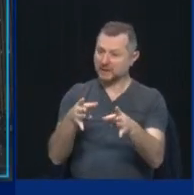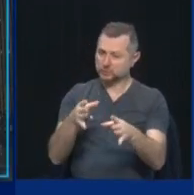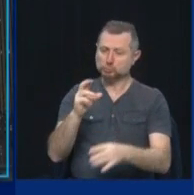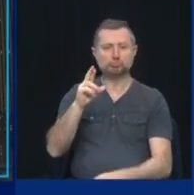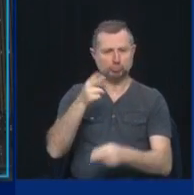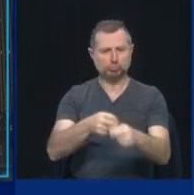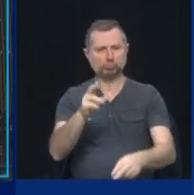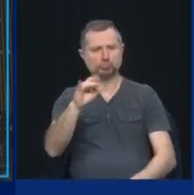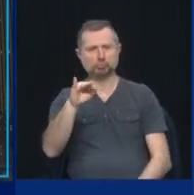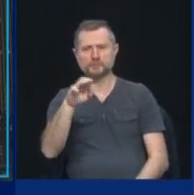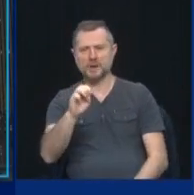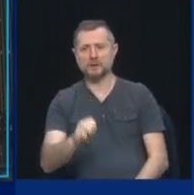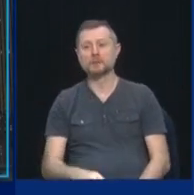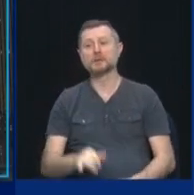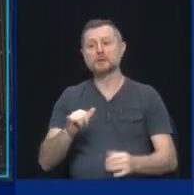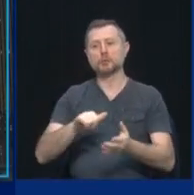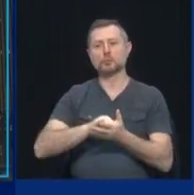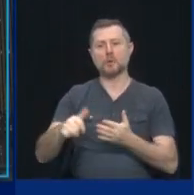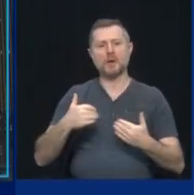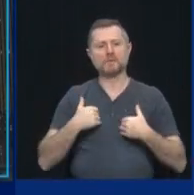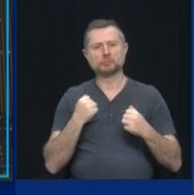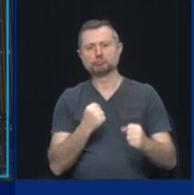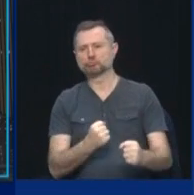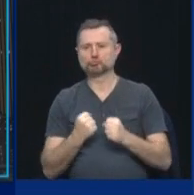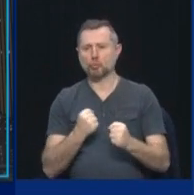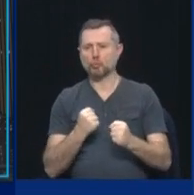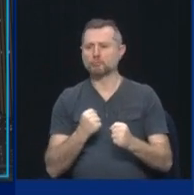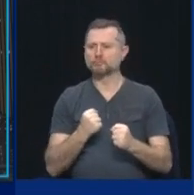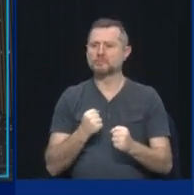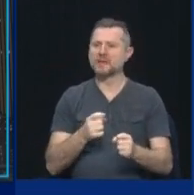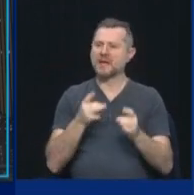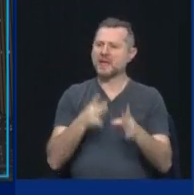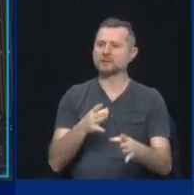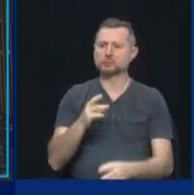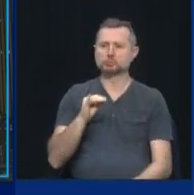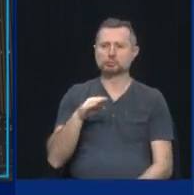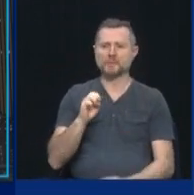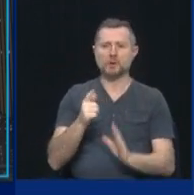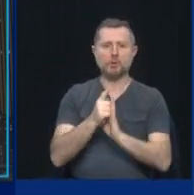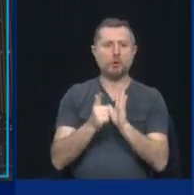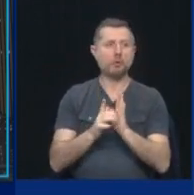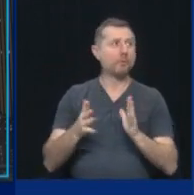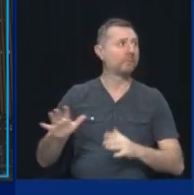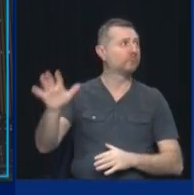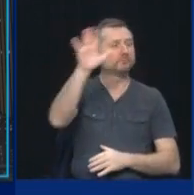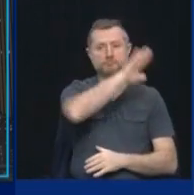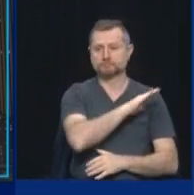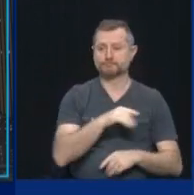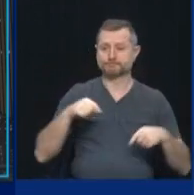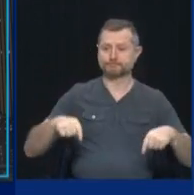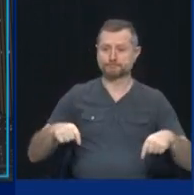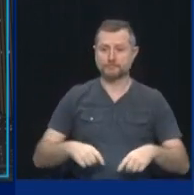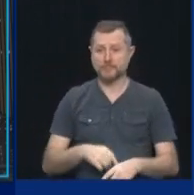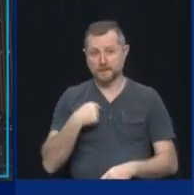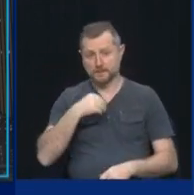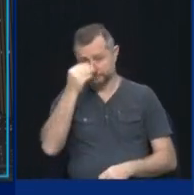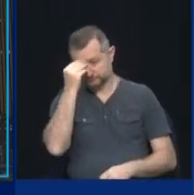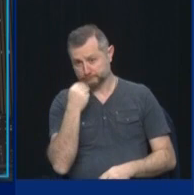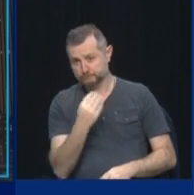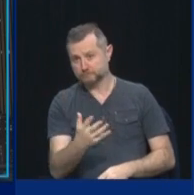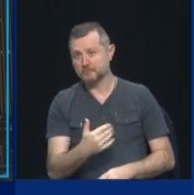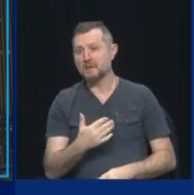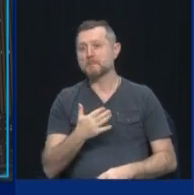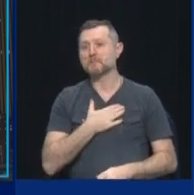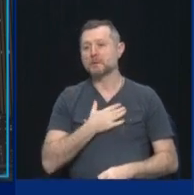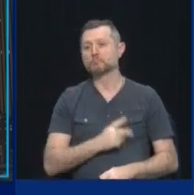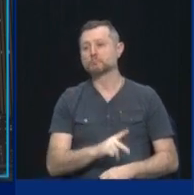crimes in the country, hate crimes laws. And I give you my word personally that those laws